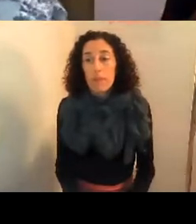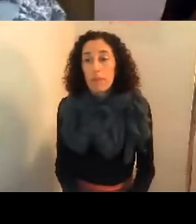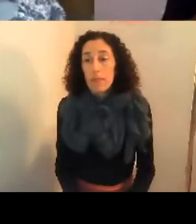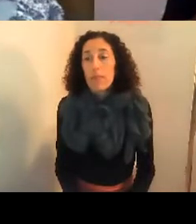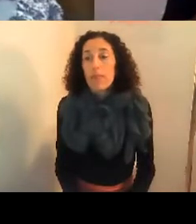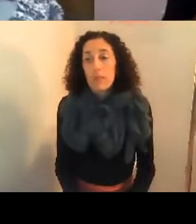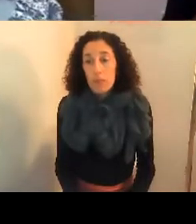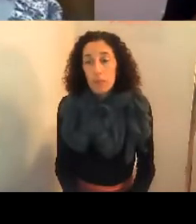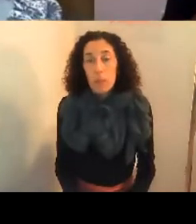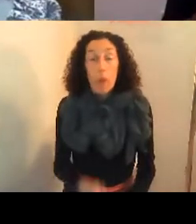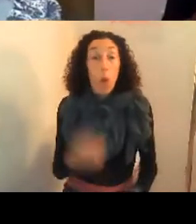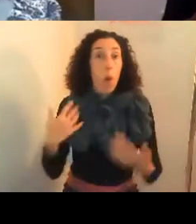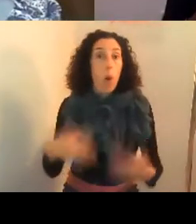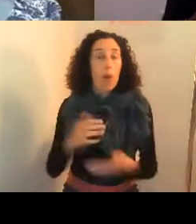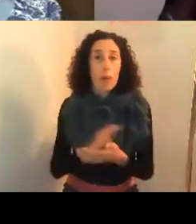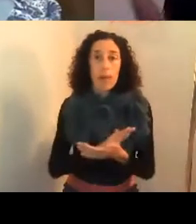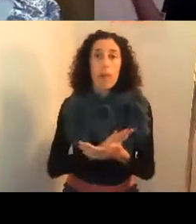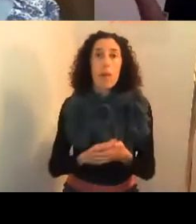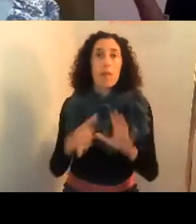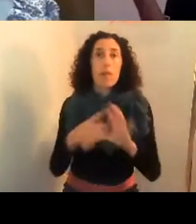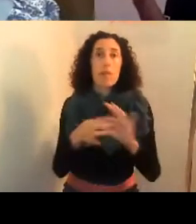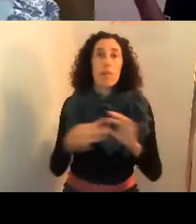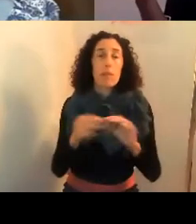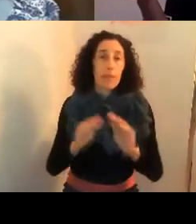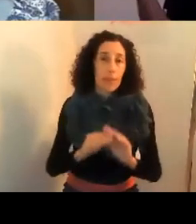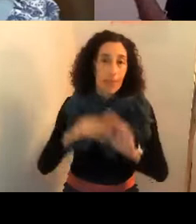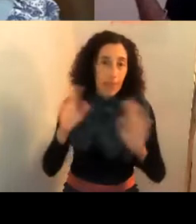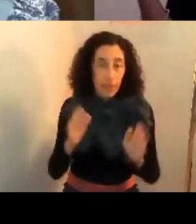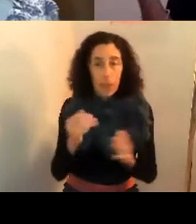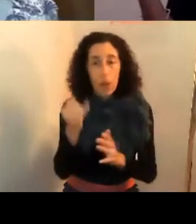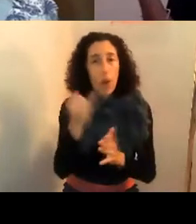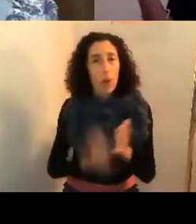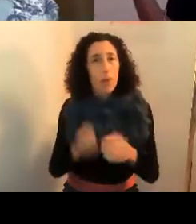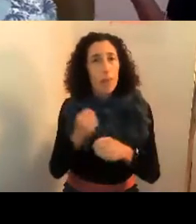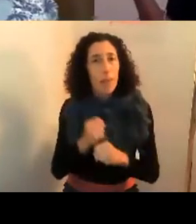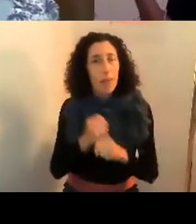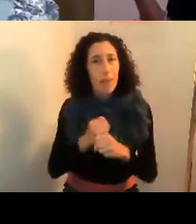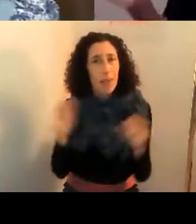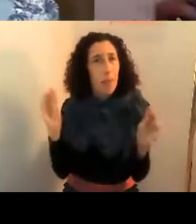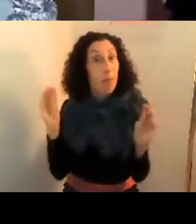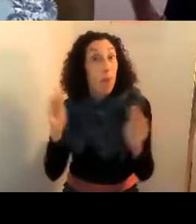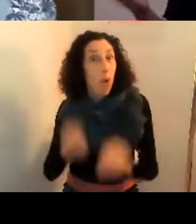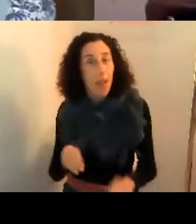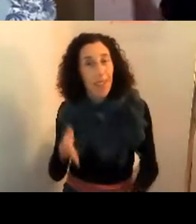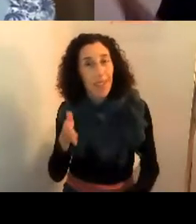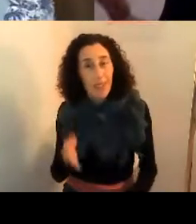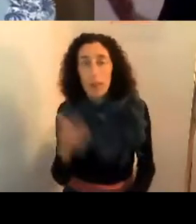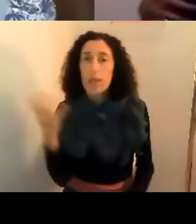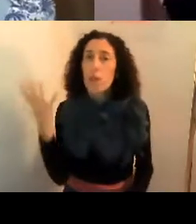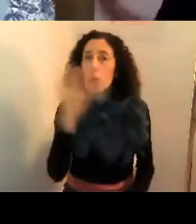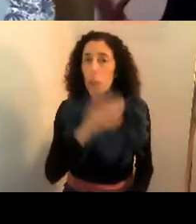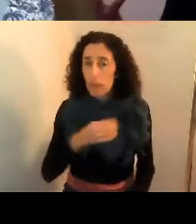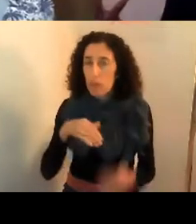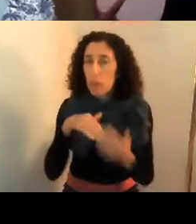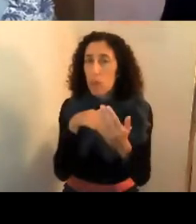art making, and we haven't dug into that, I don't think, enough. So I appreciate you really uplifting that right now, just like the process of art making